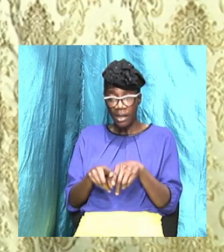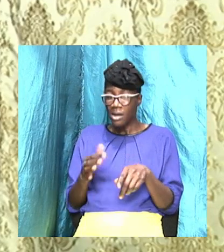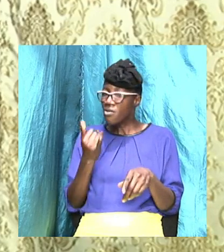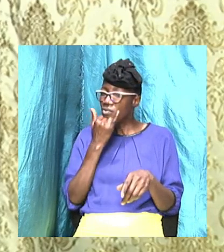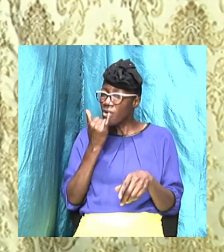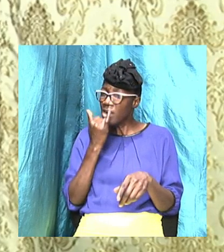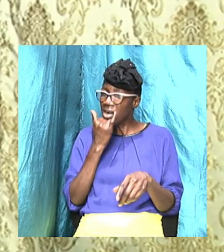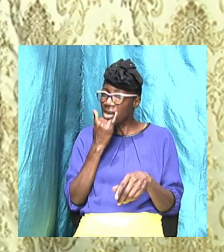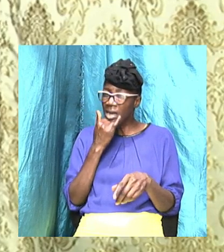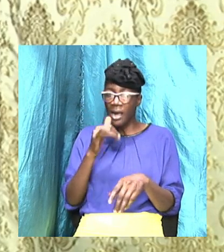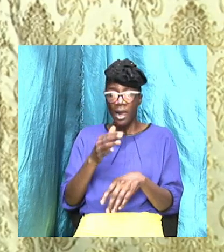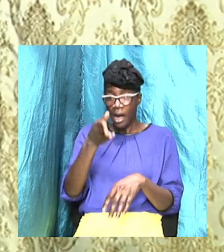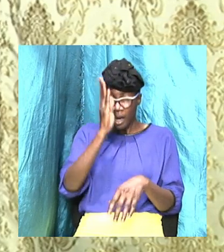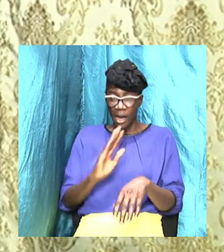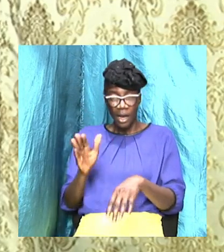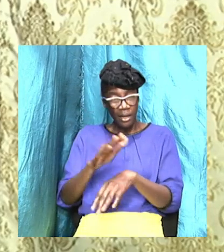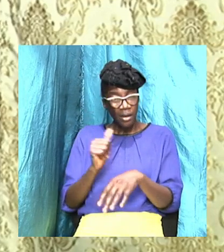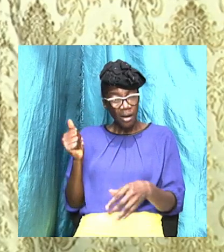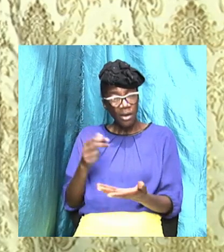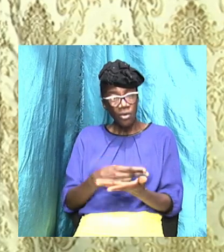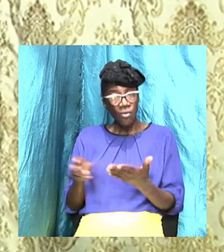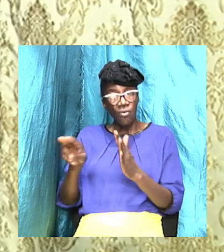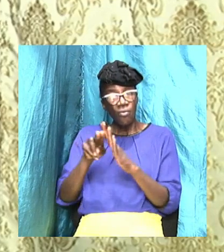unto holiness.